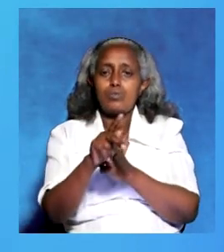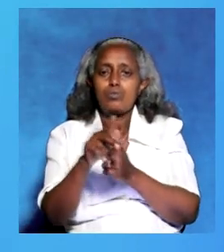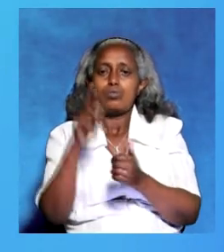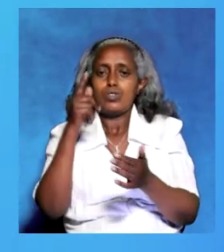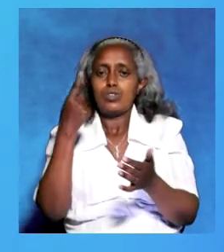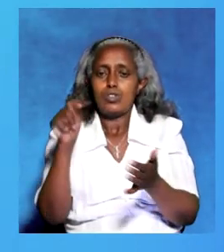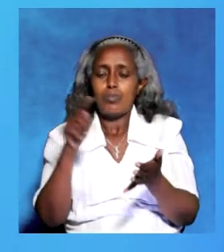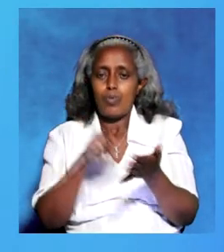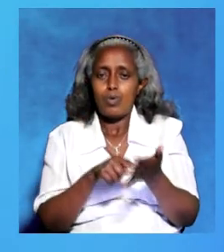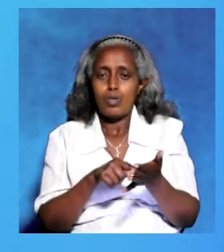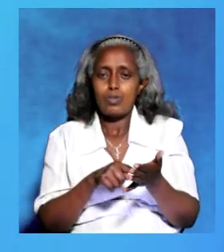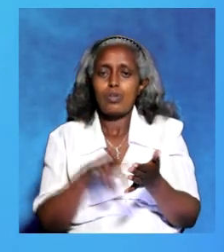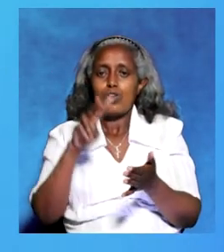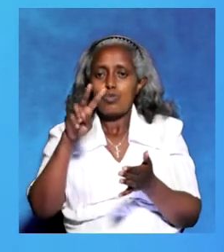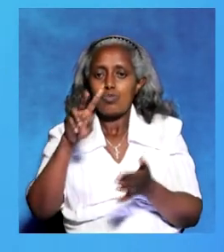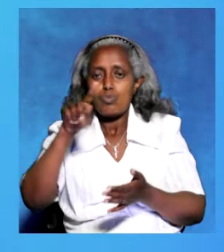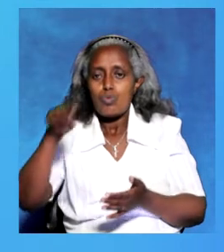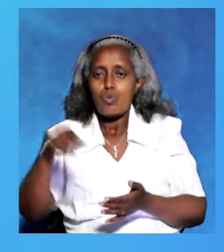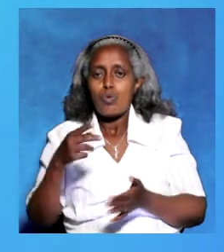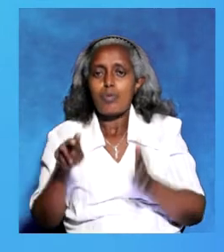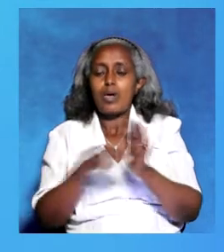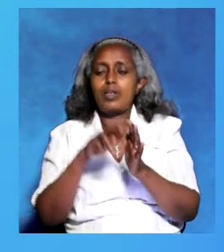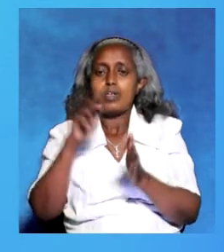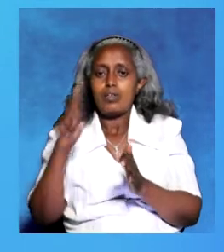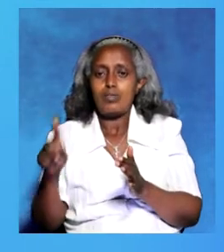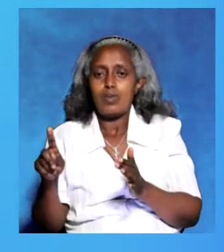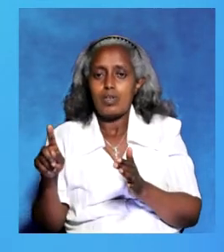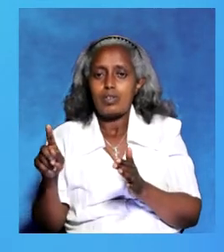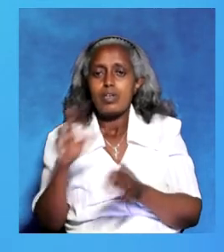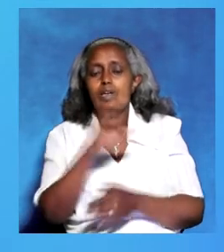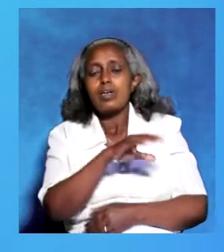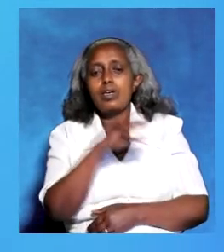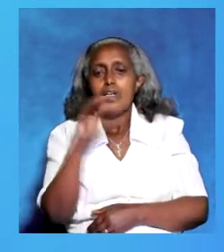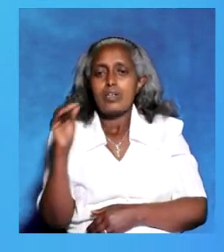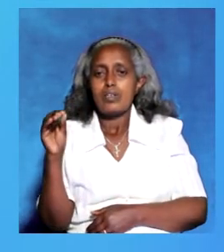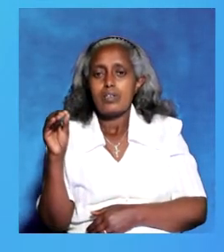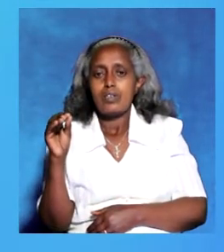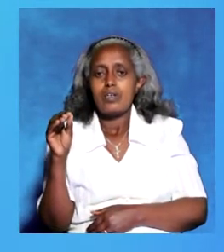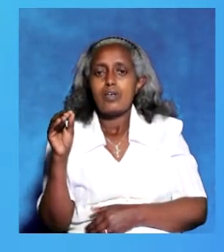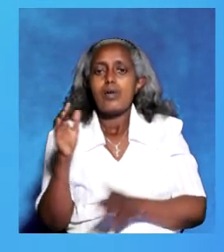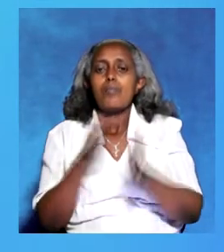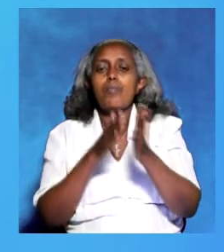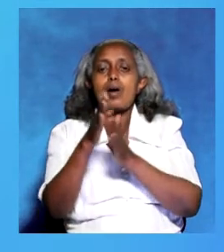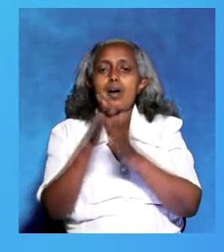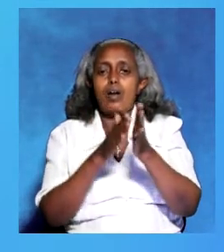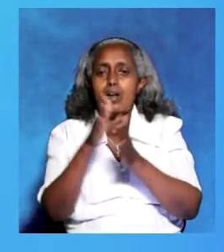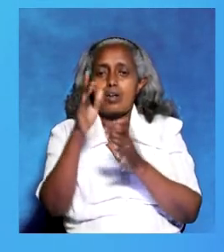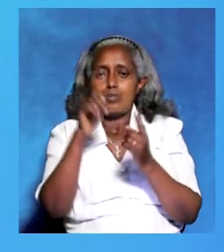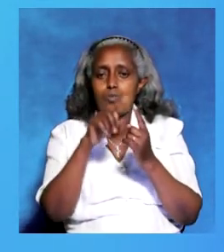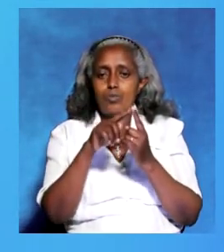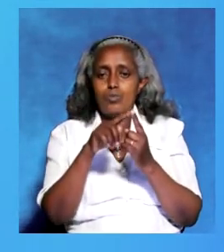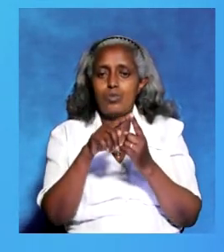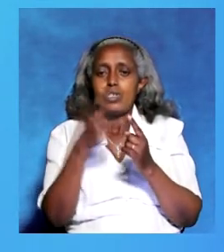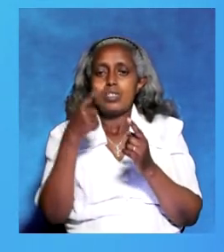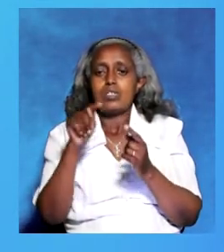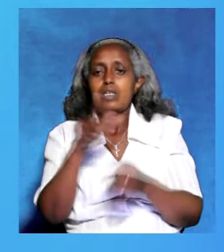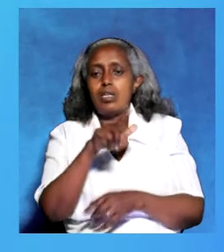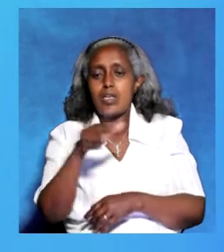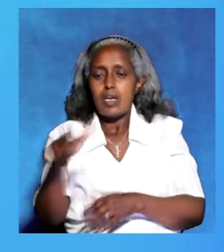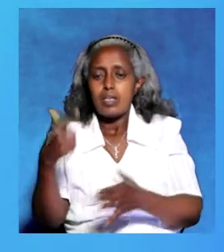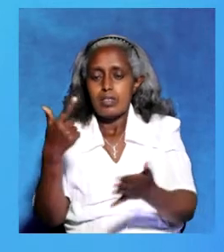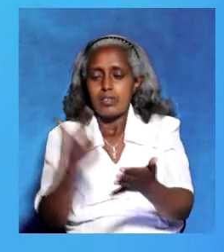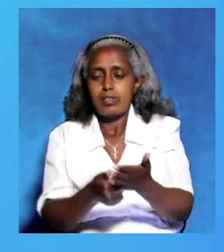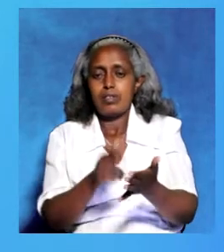point 2, negative 1 and parallel to the line